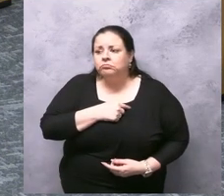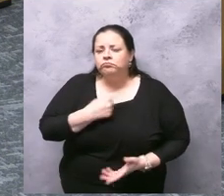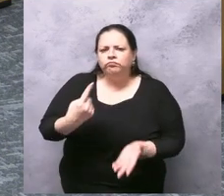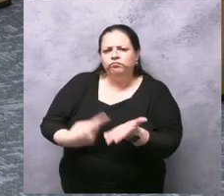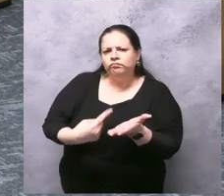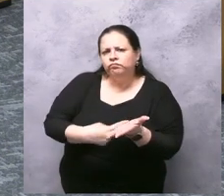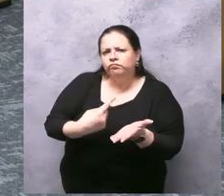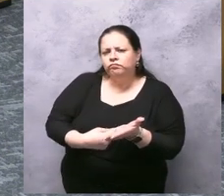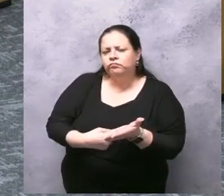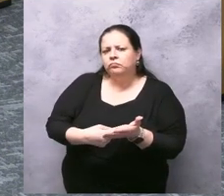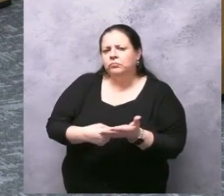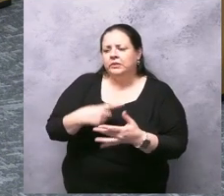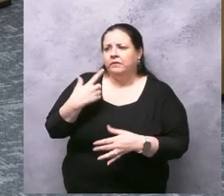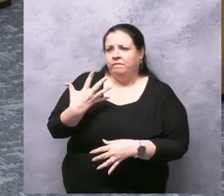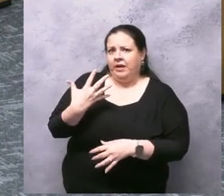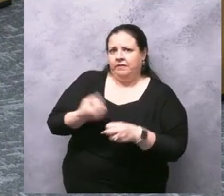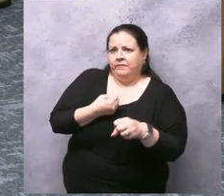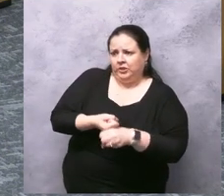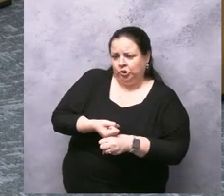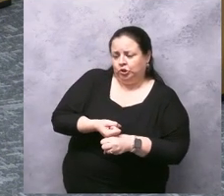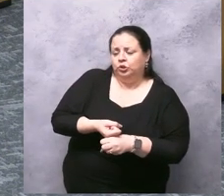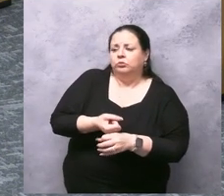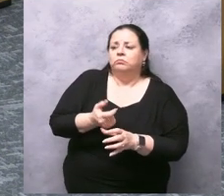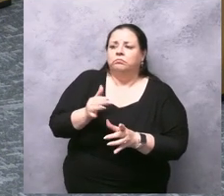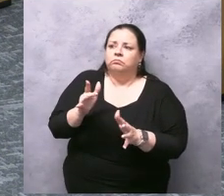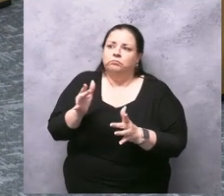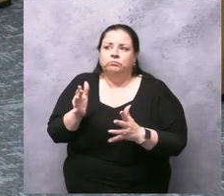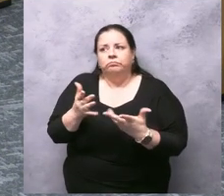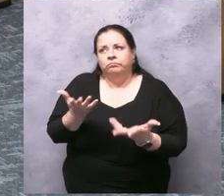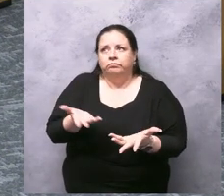about the first 5 years as our